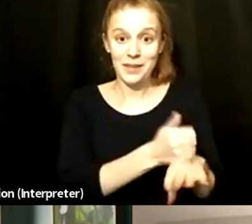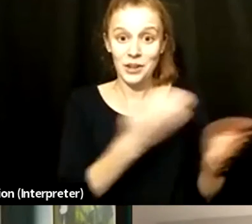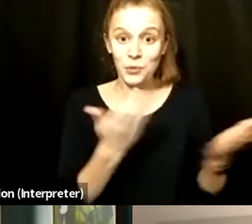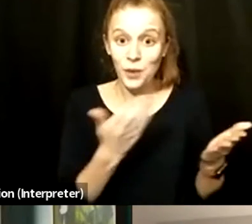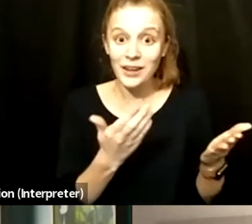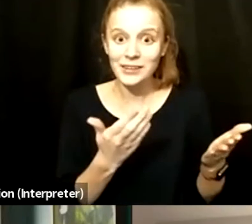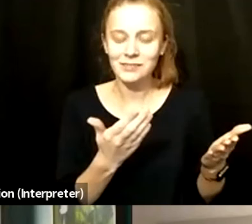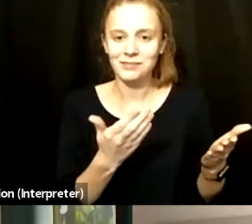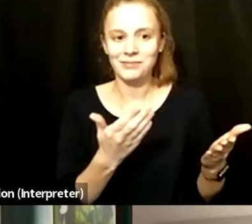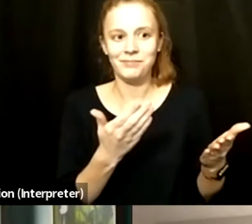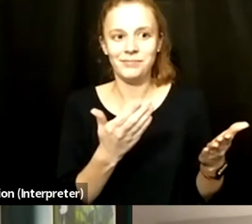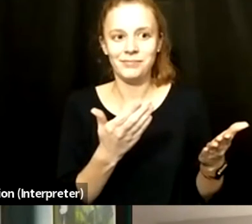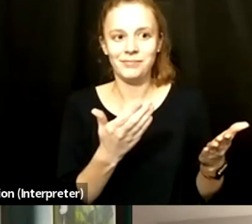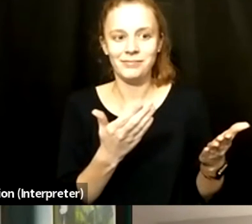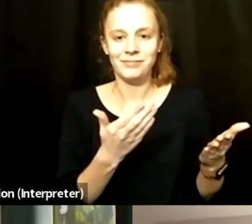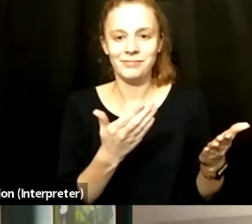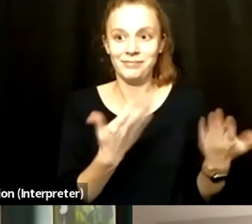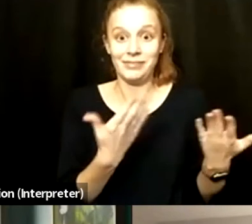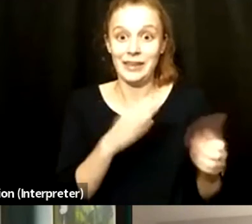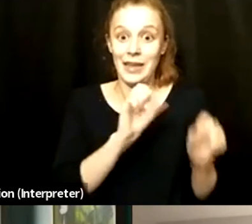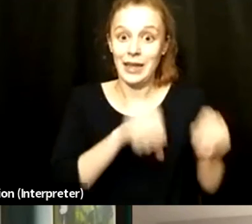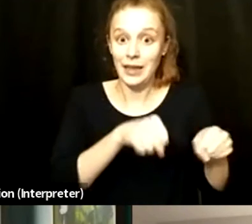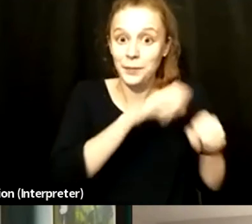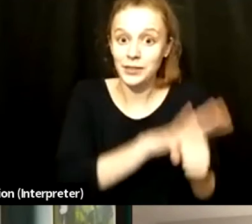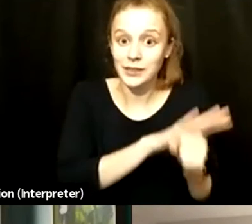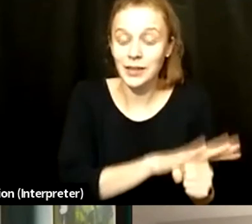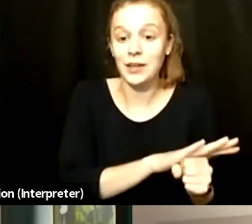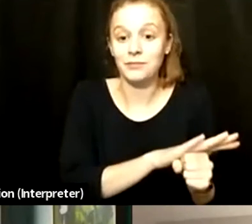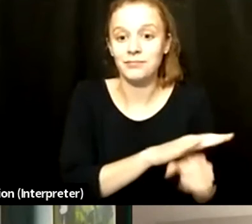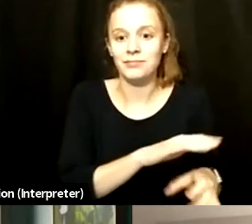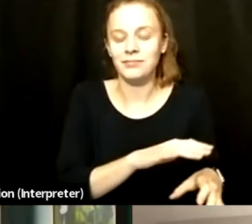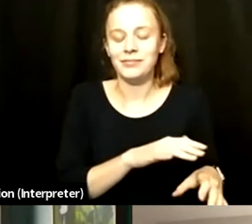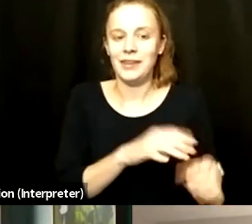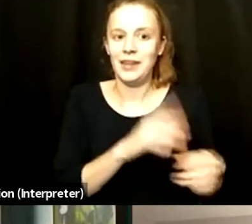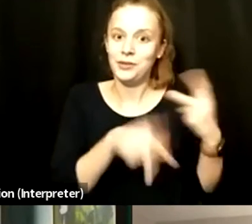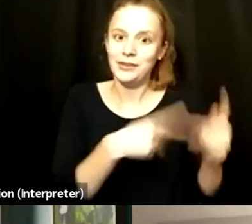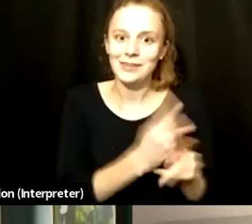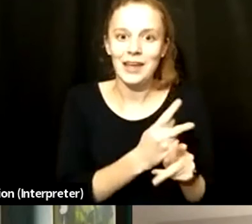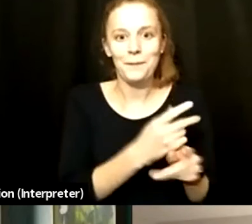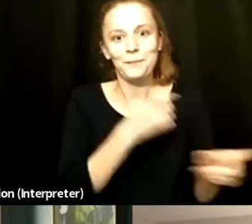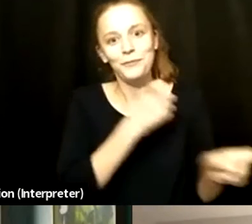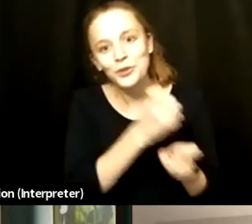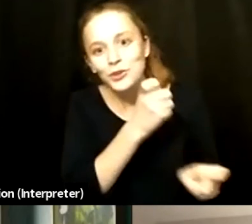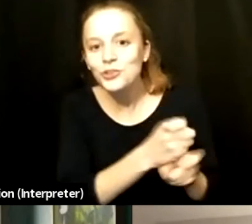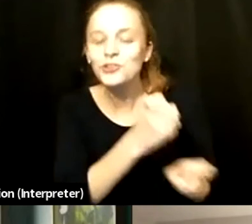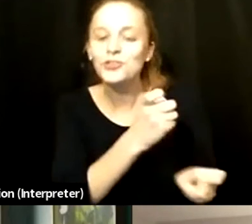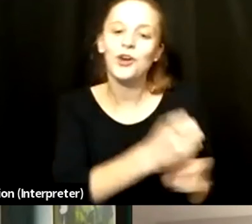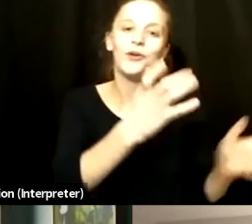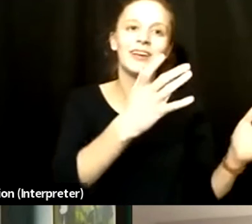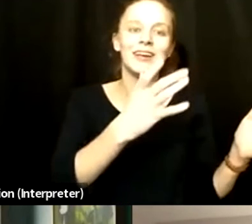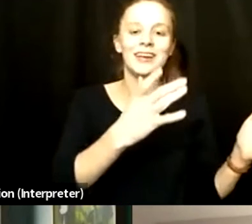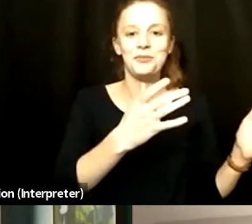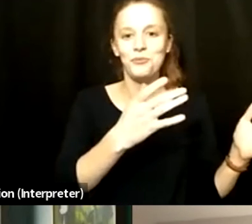internalized ableism and like the type of joking that we would do when kids would come in and we'd